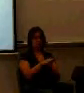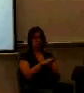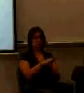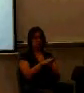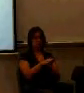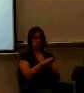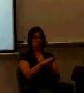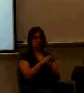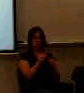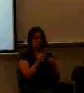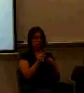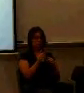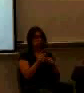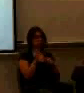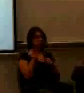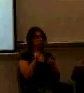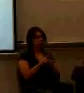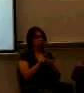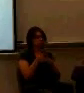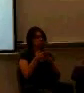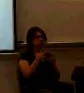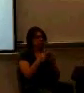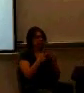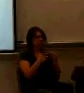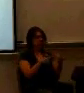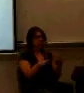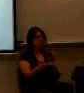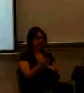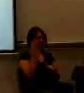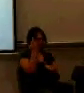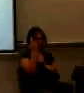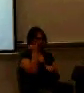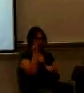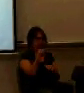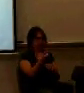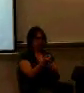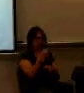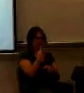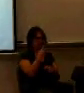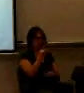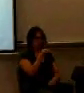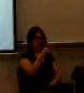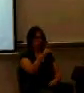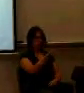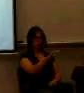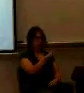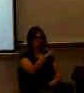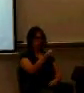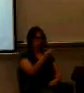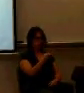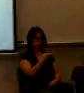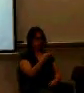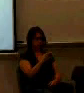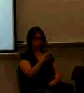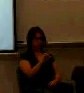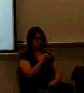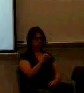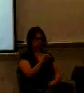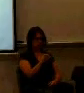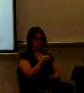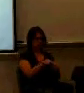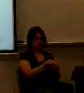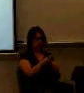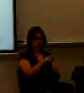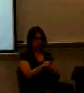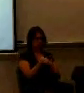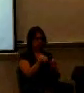Also called very rapid death factor. And if you take a toxic bloom and basically break the cells and put it into